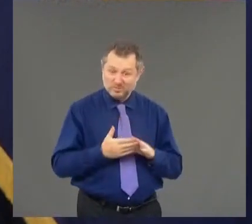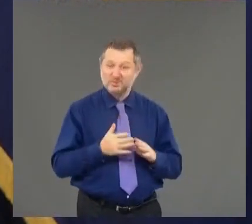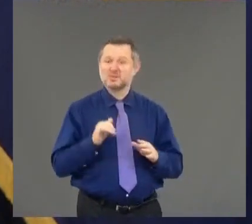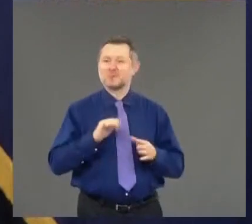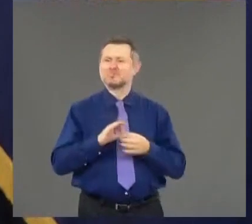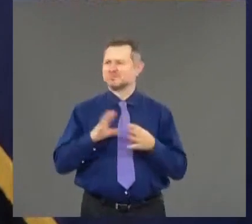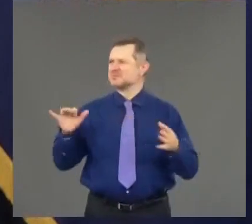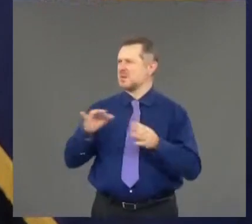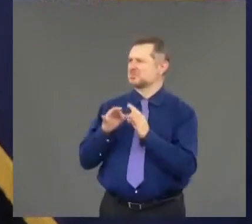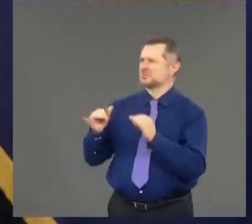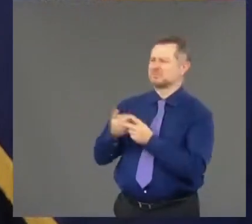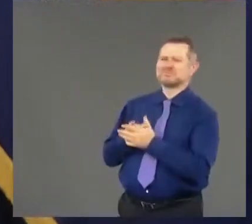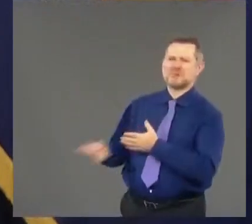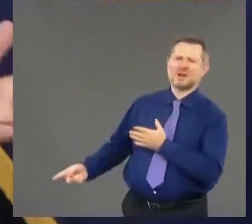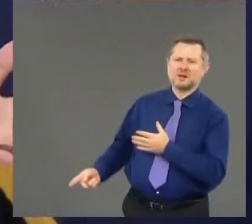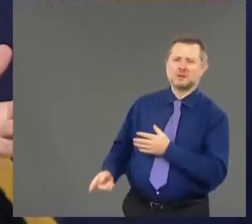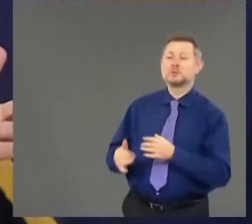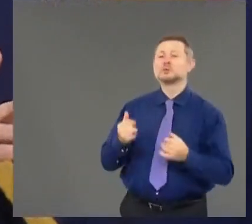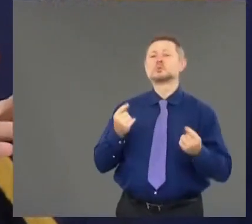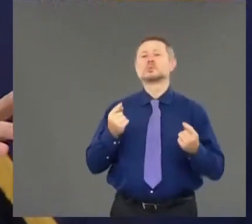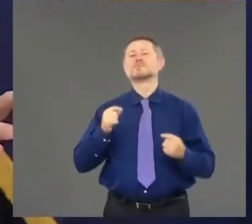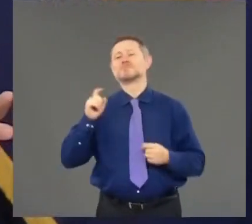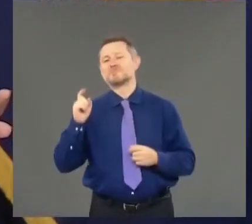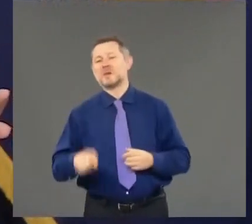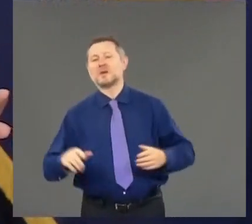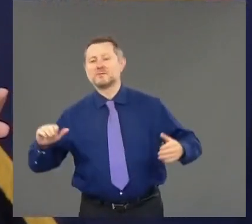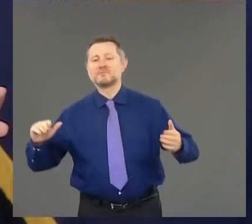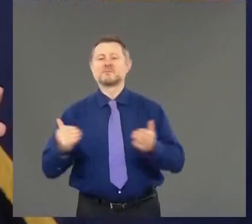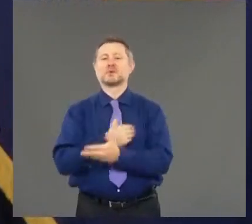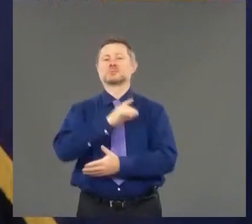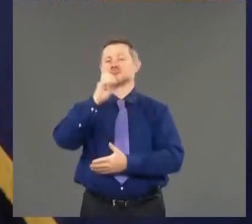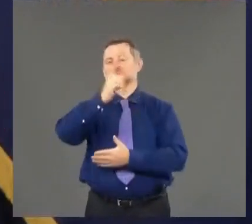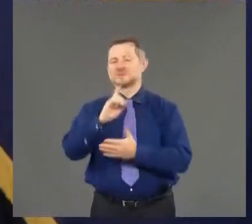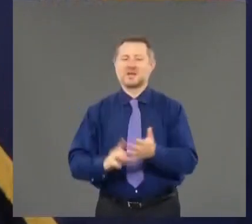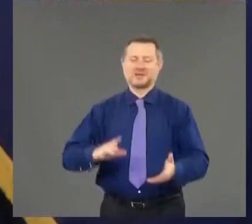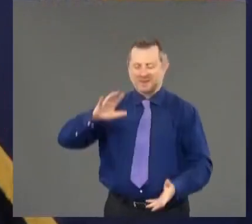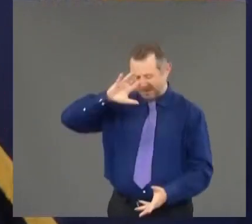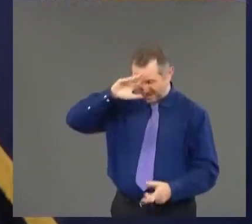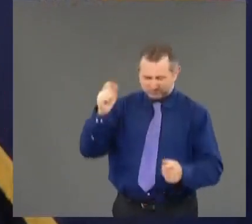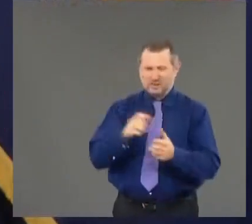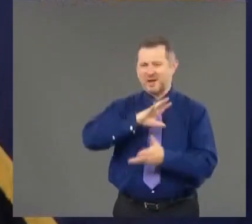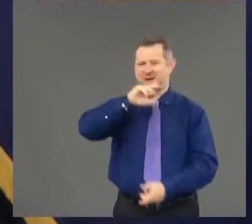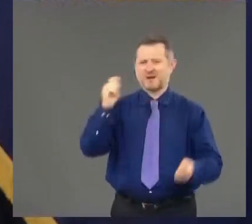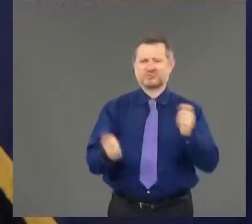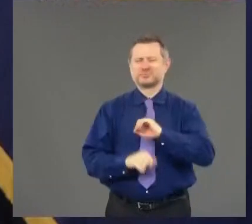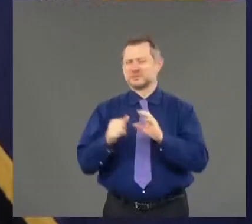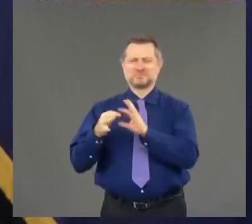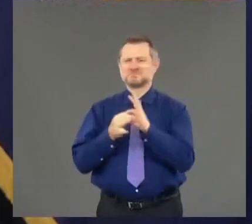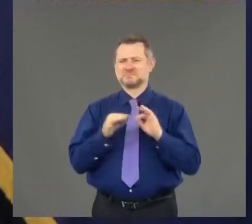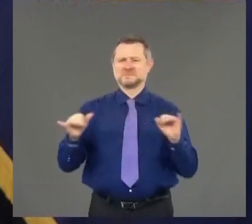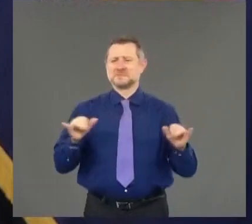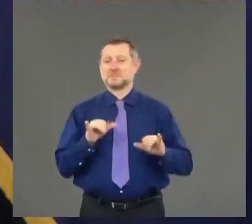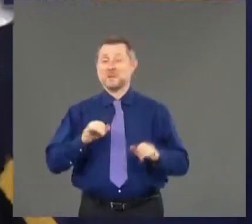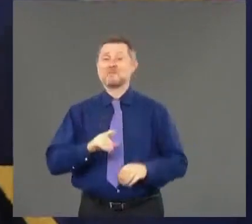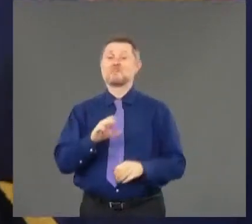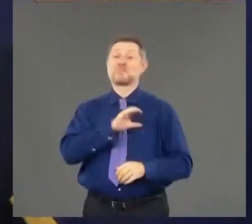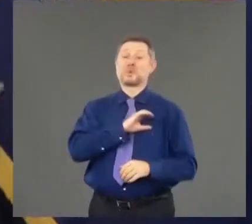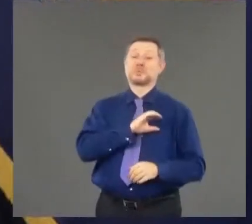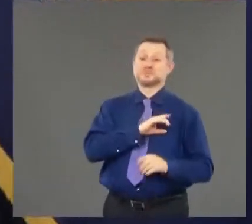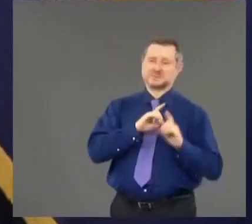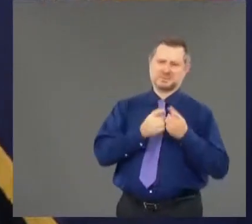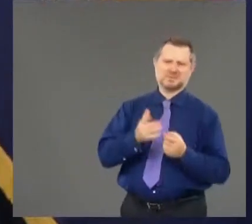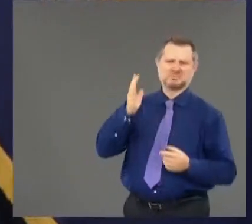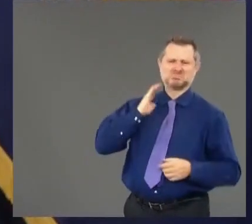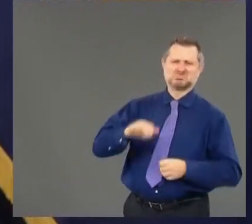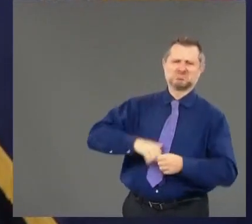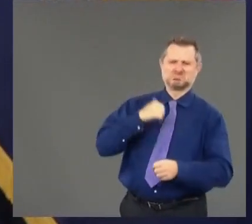do? You have to redesign the whole relationship. The police department was designed 50 years